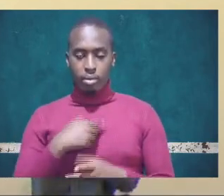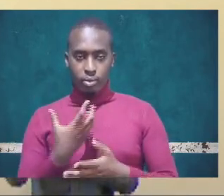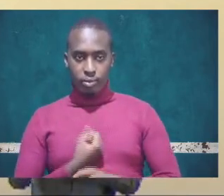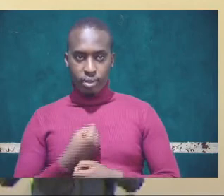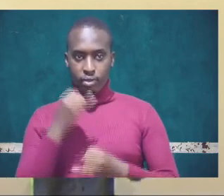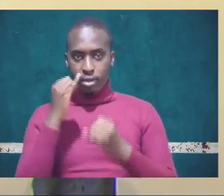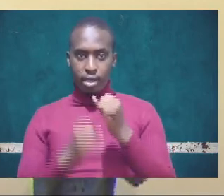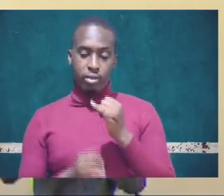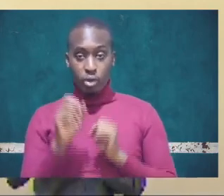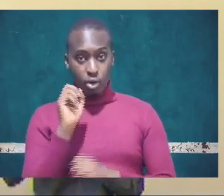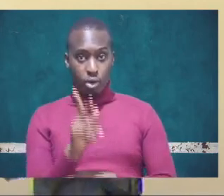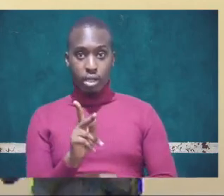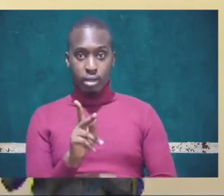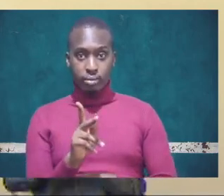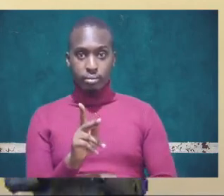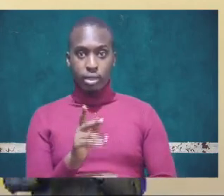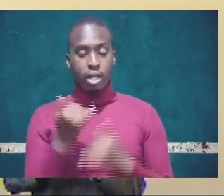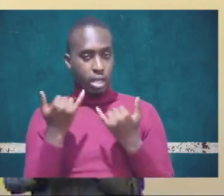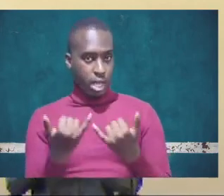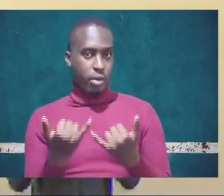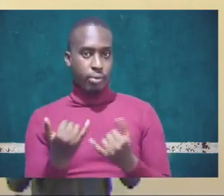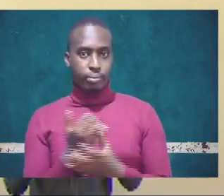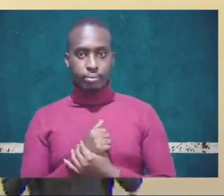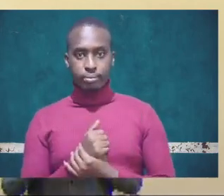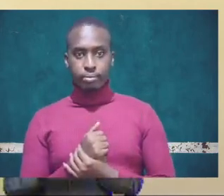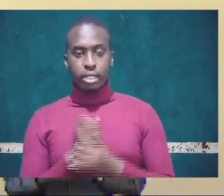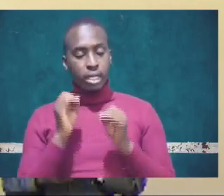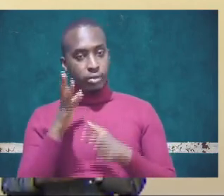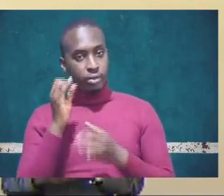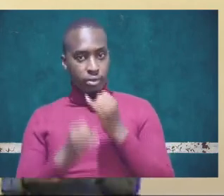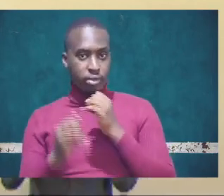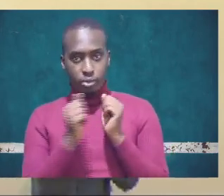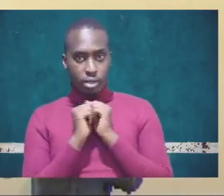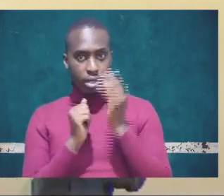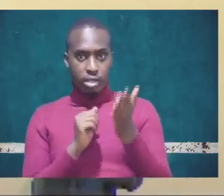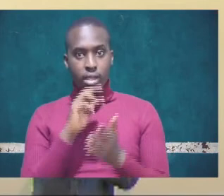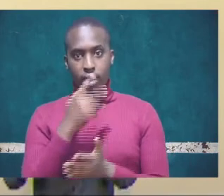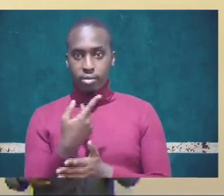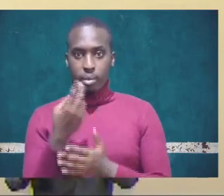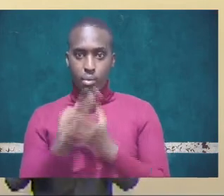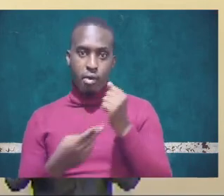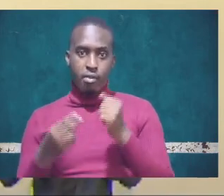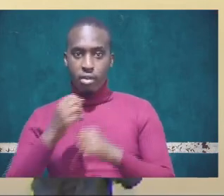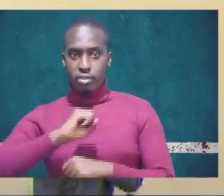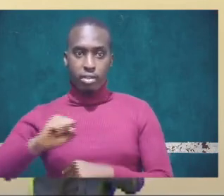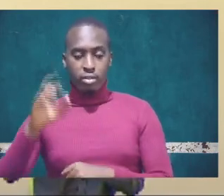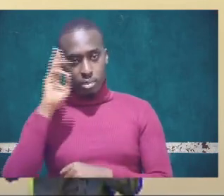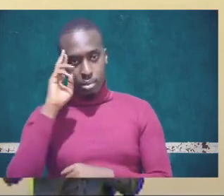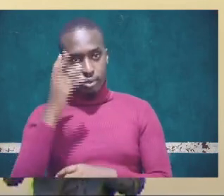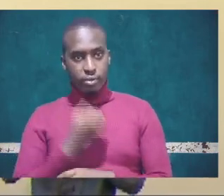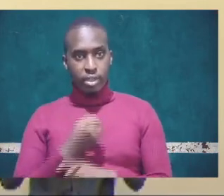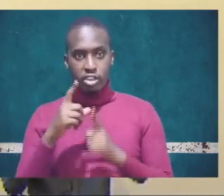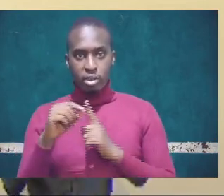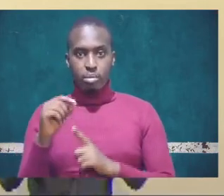the end. Okay? Now, when we finish to get the answers on both sides, you remember we have the word